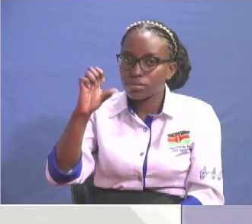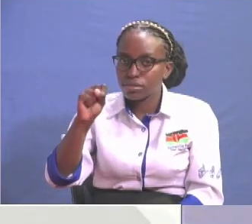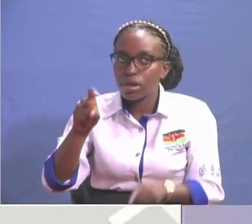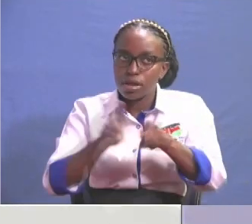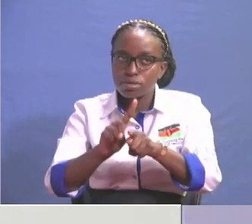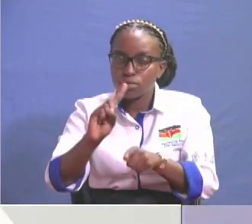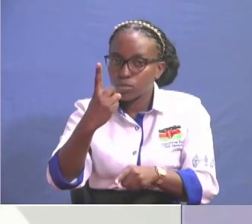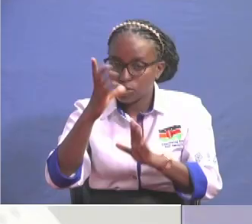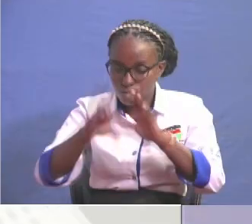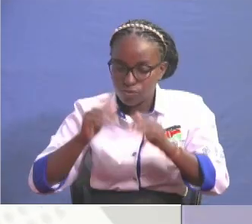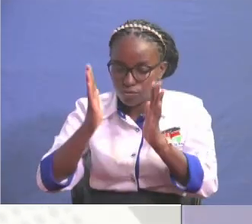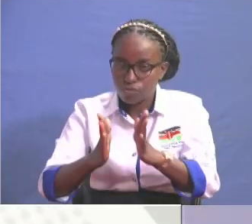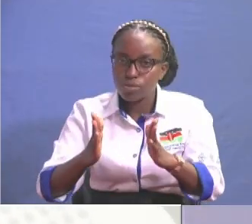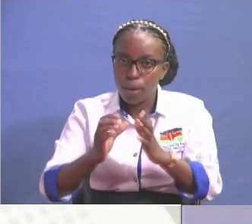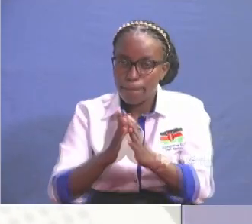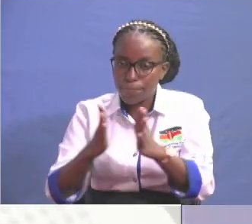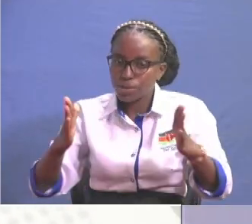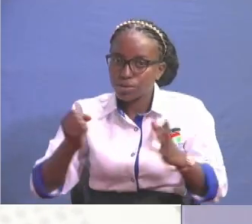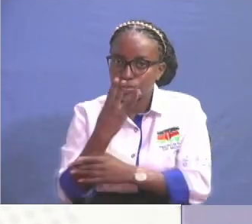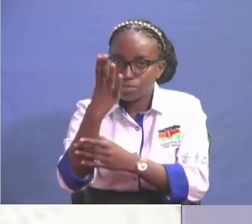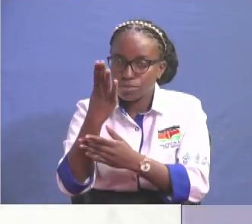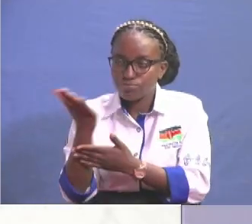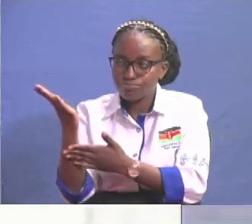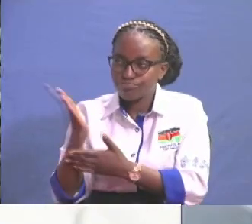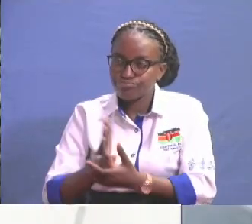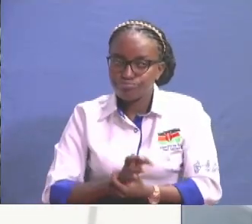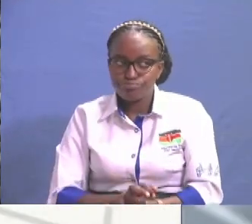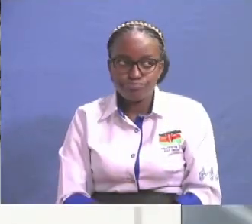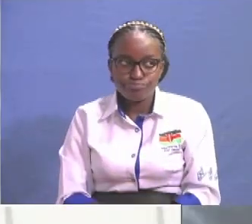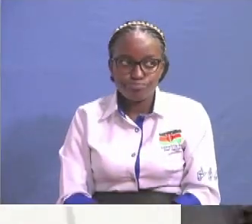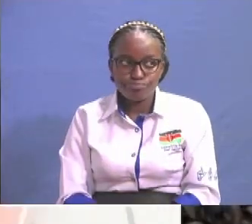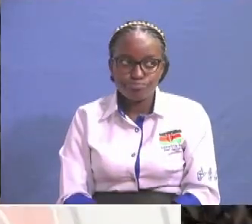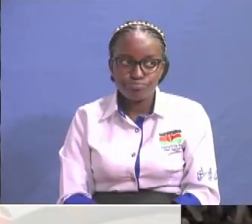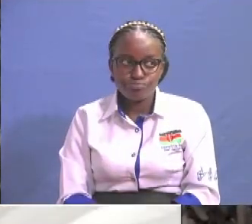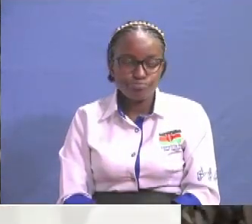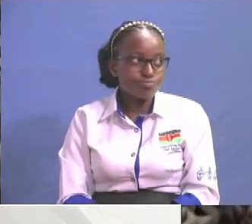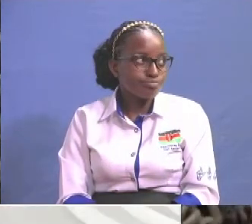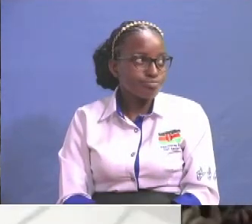who has grown big with this insect. Take a look.